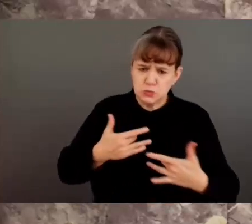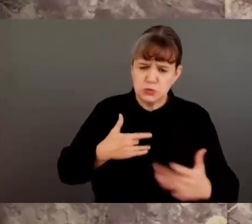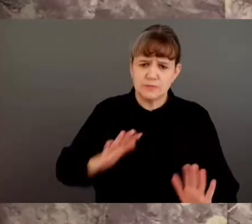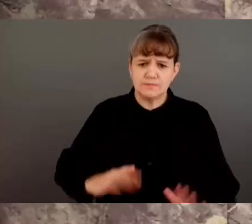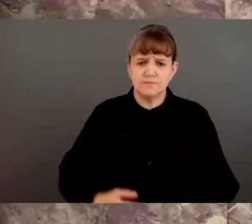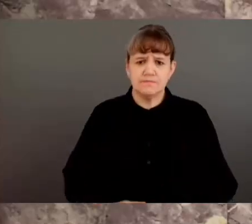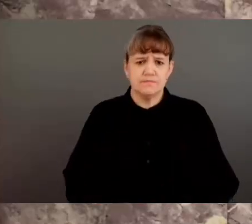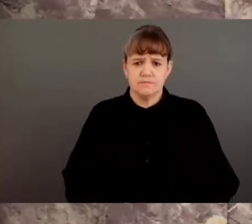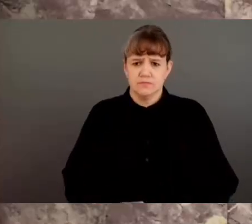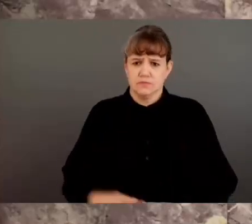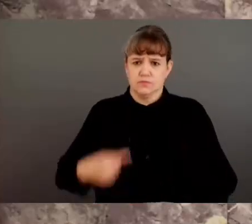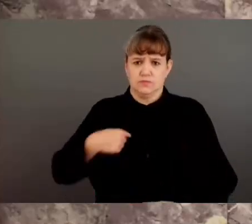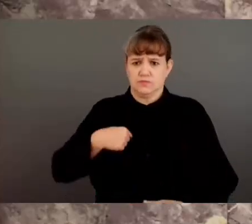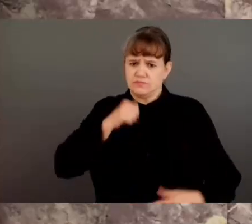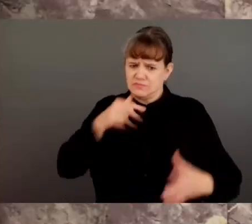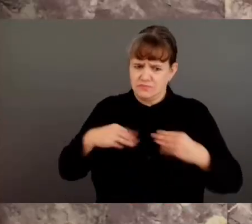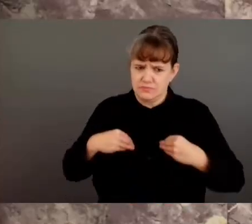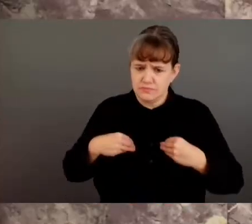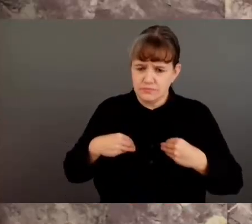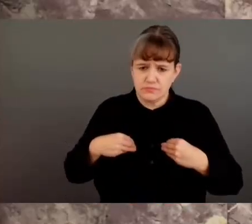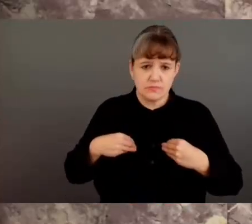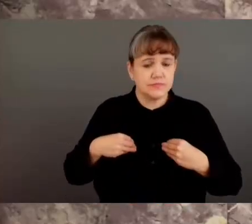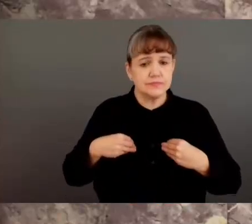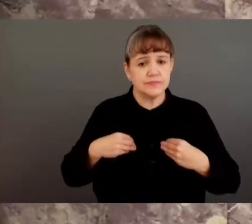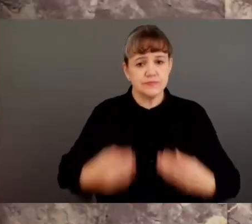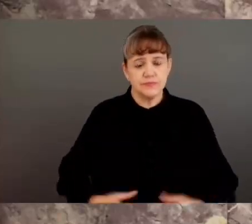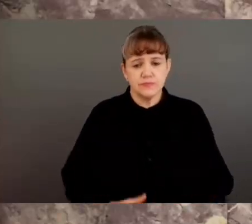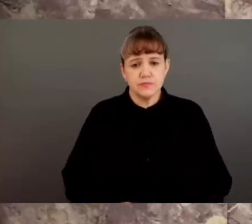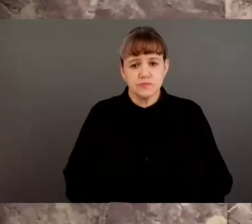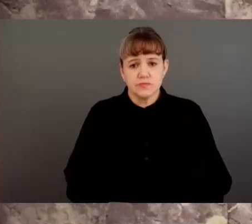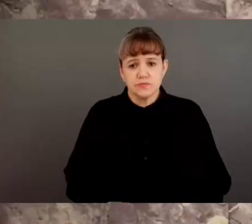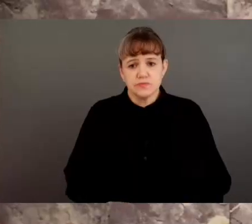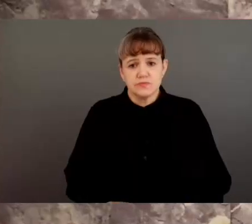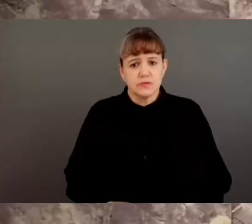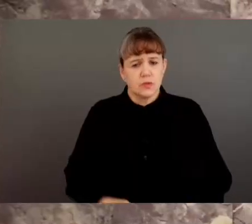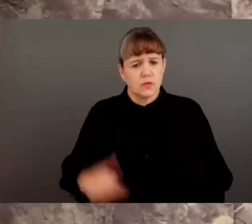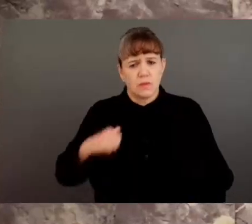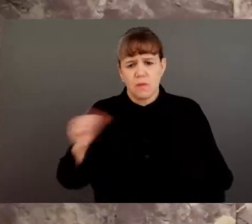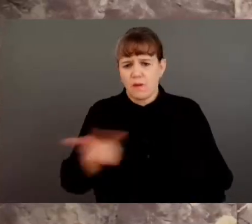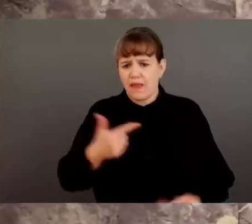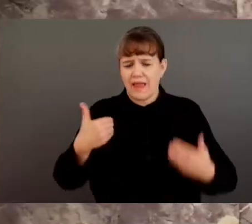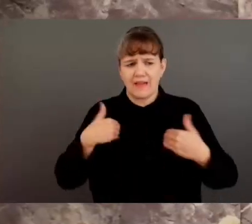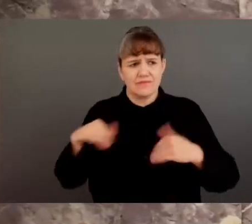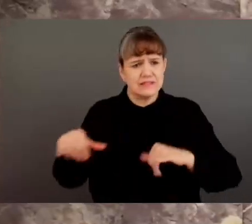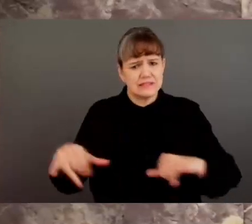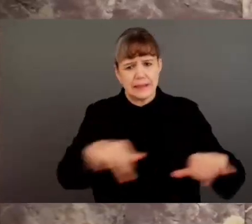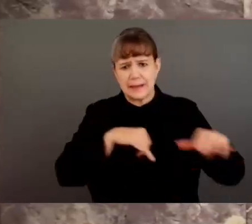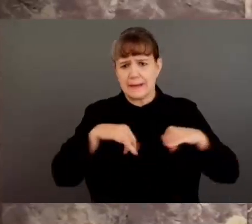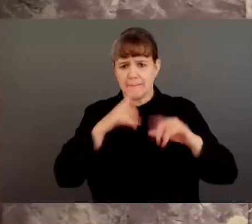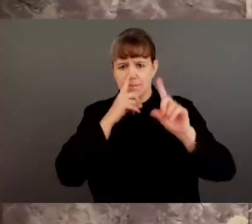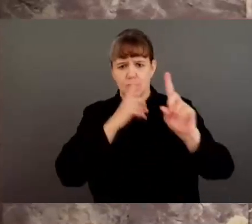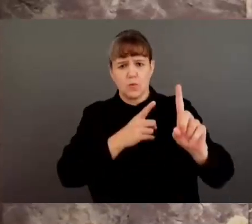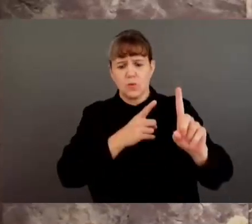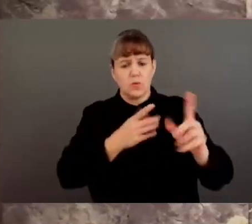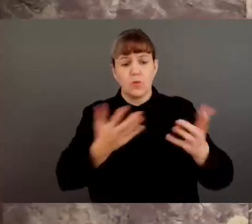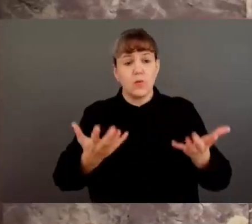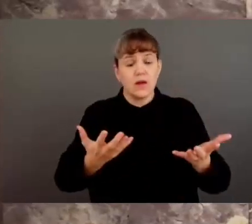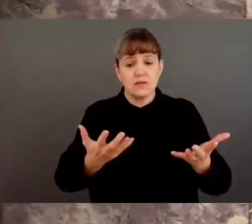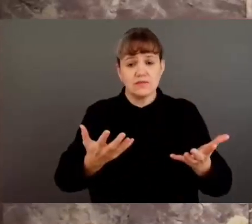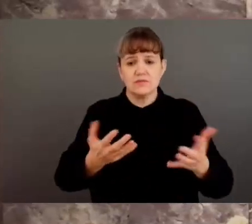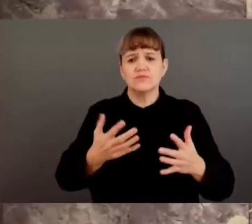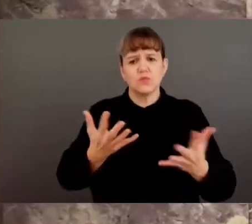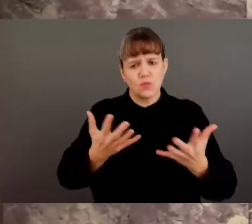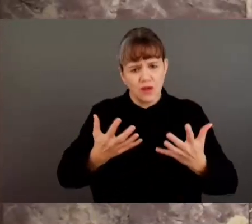unacceptable. We all have the same goal, which is to keep people and communities